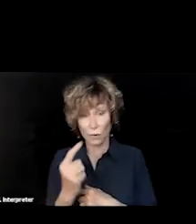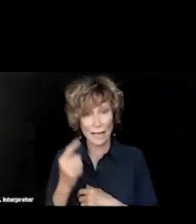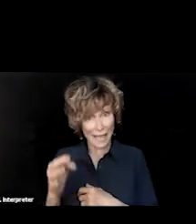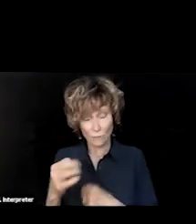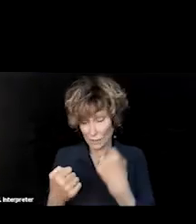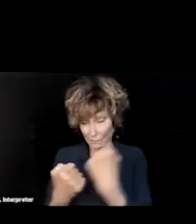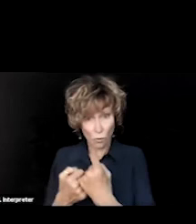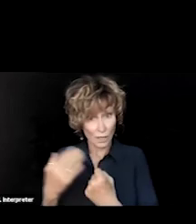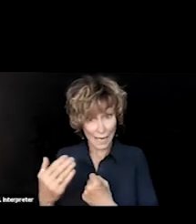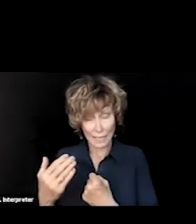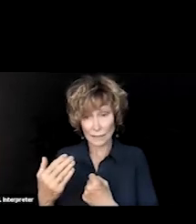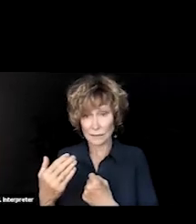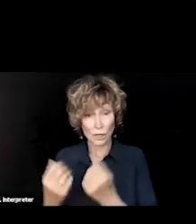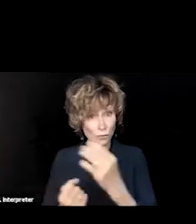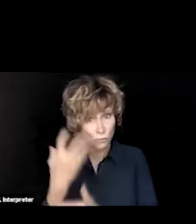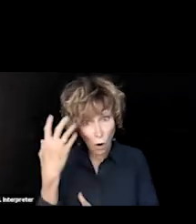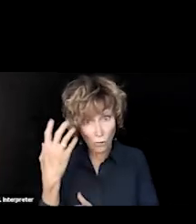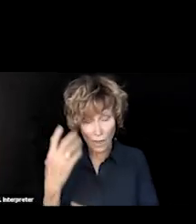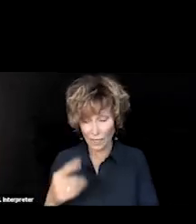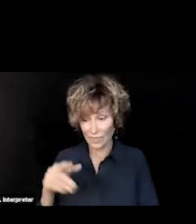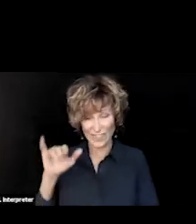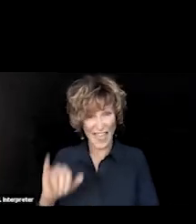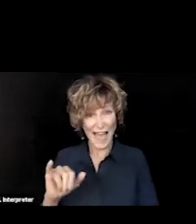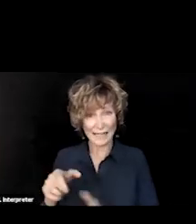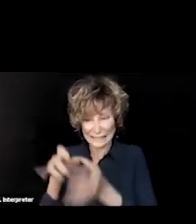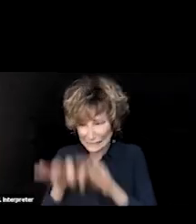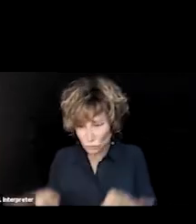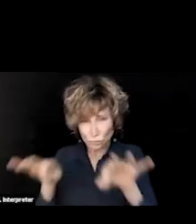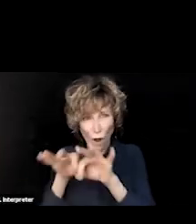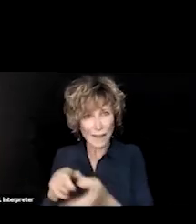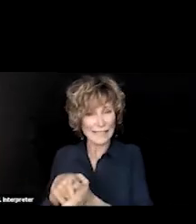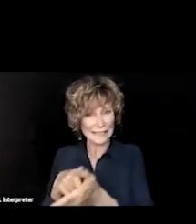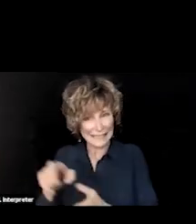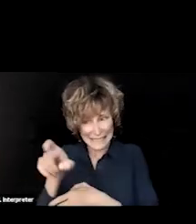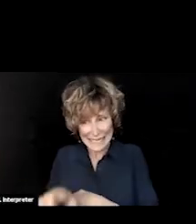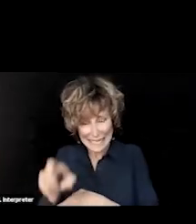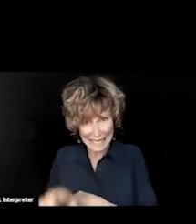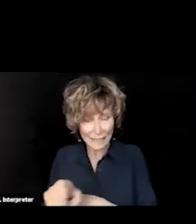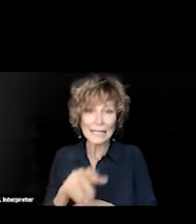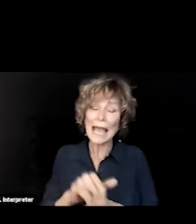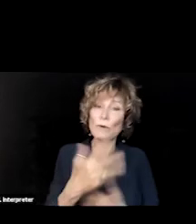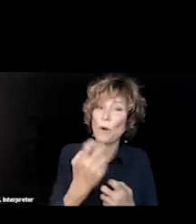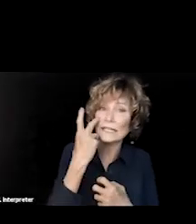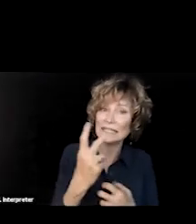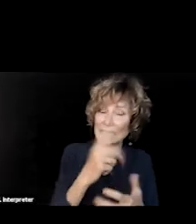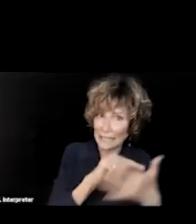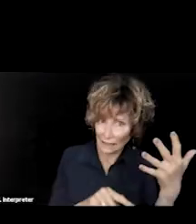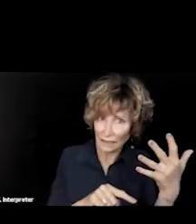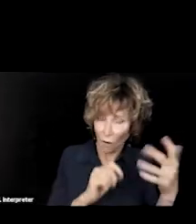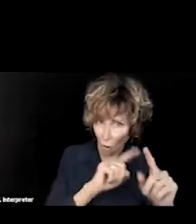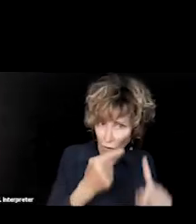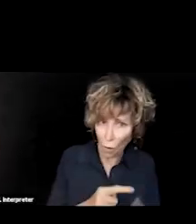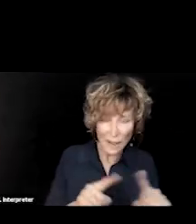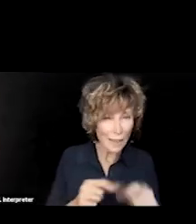child's growth, it could impact everything. Yes, there may be several goals that we'd like to see on the IEP, but which one is the driving